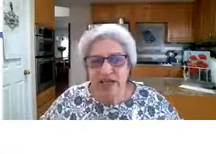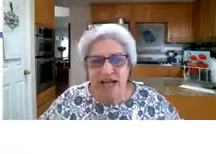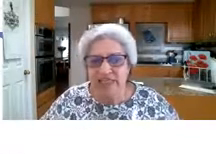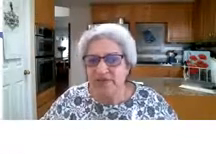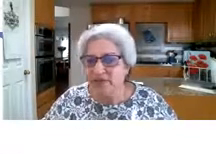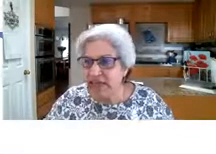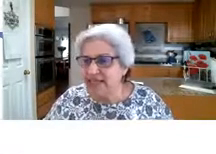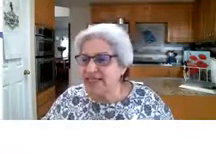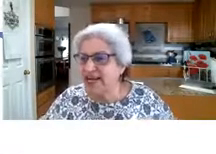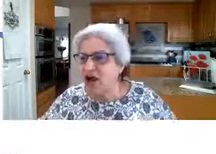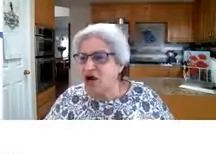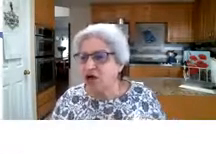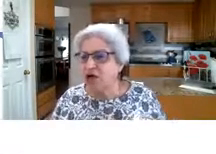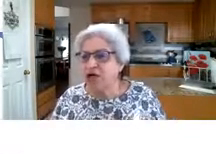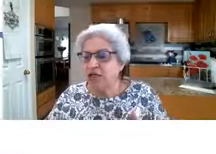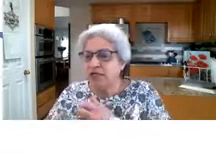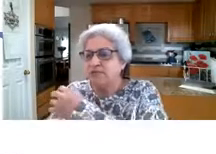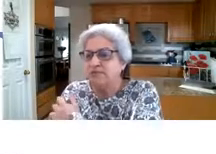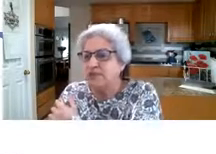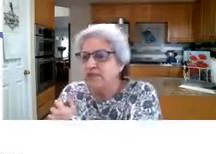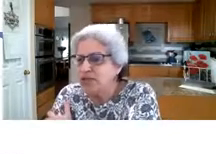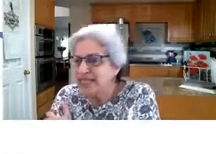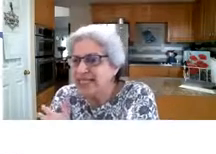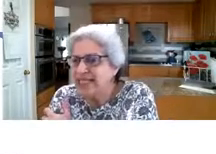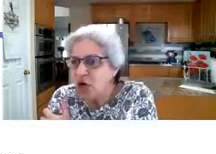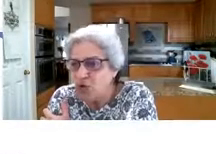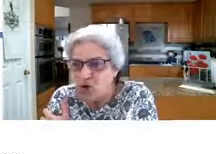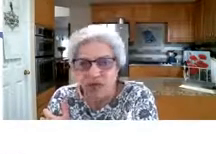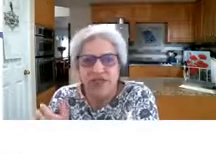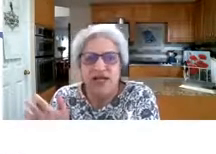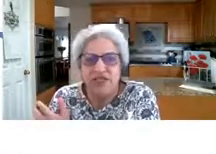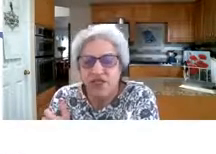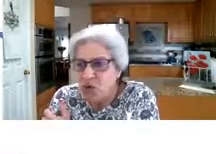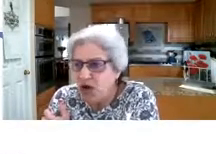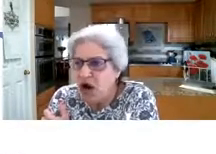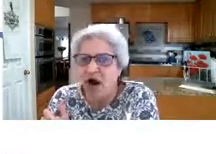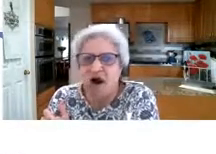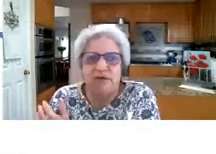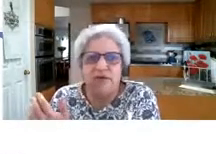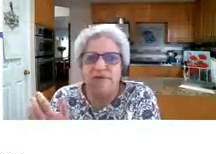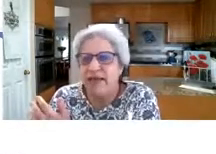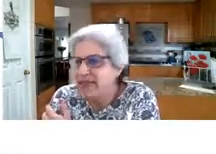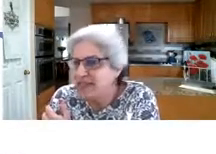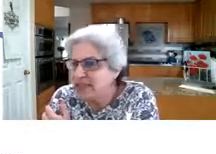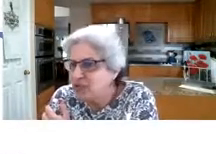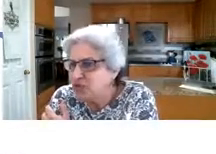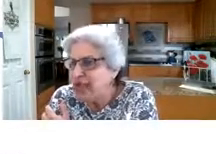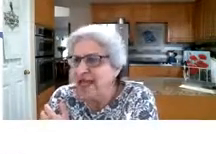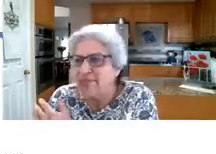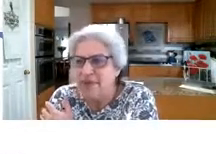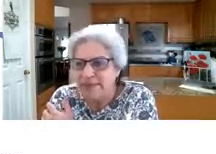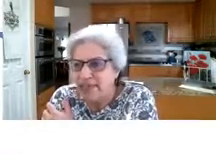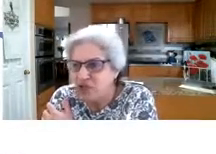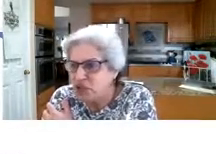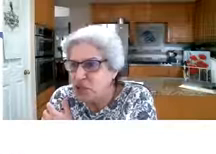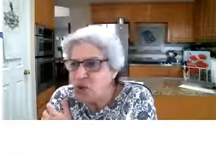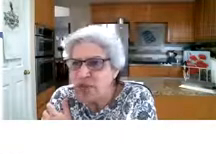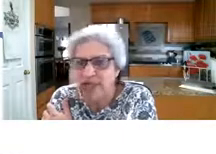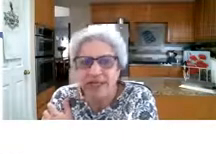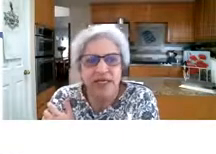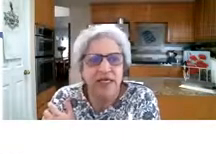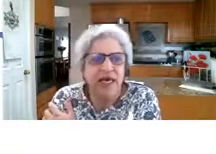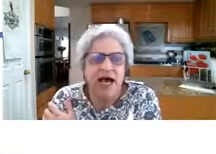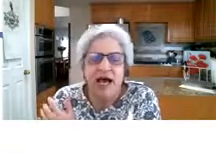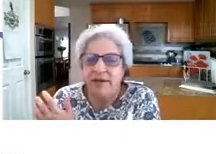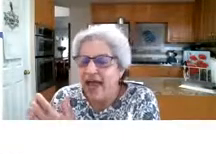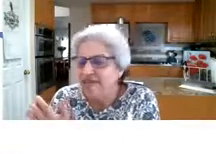these are the kinds of things that are mostly local, a sore arm. Maybe it's a little red, maybe it's a little